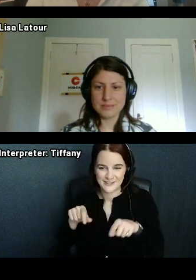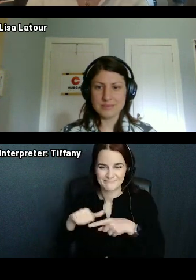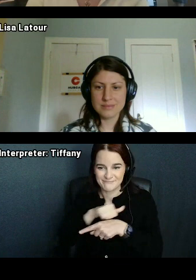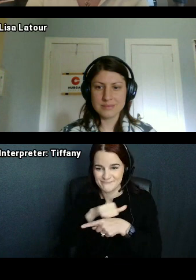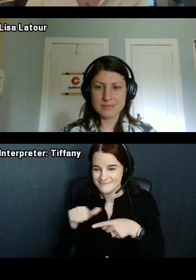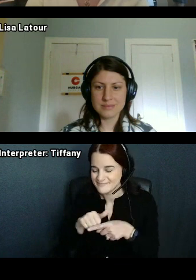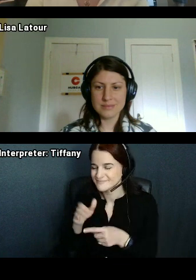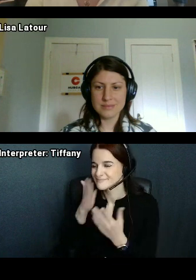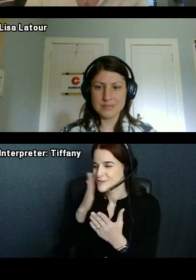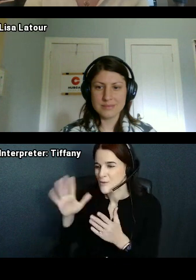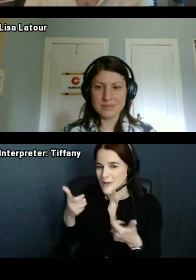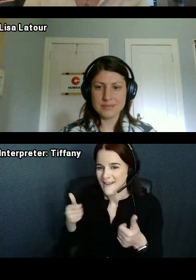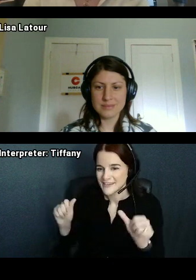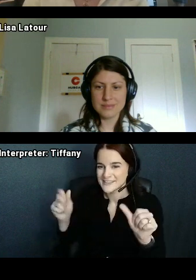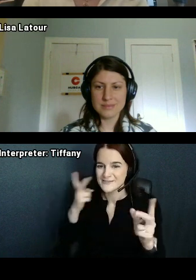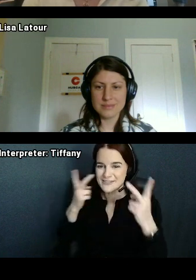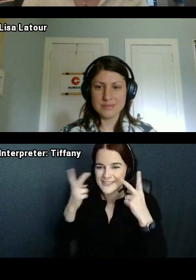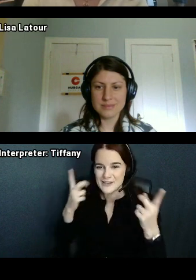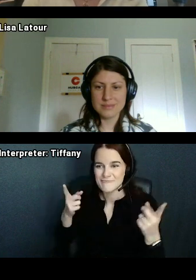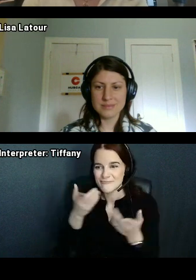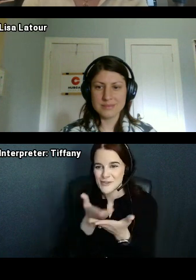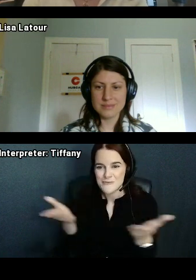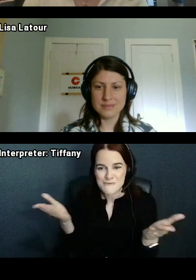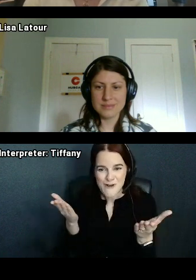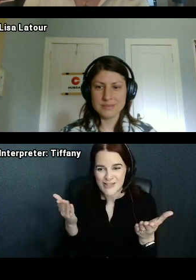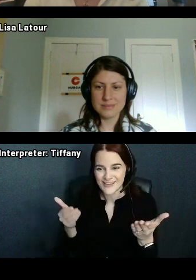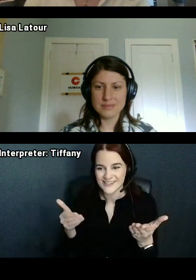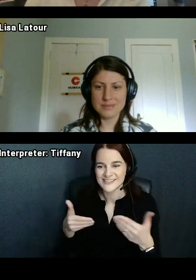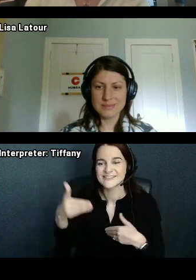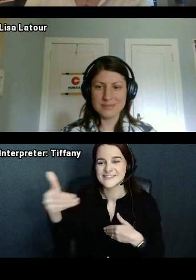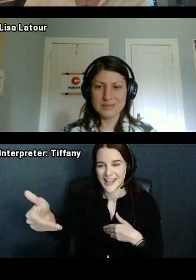efforts, and we'll see you guys on